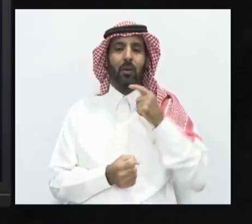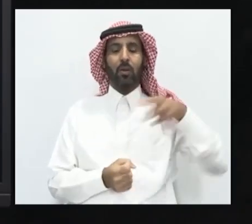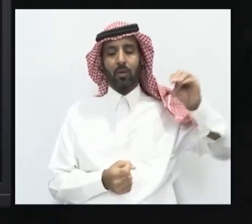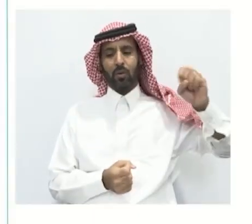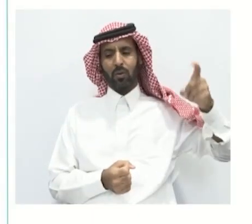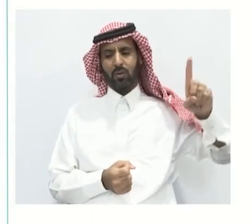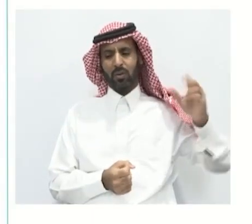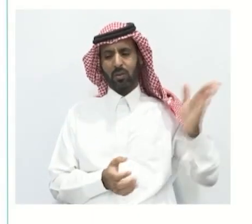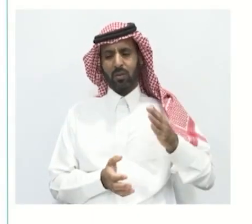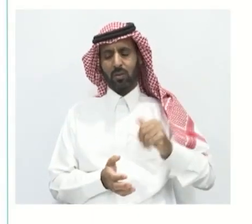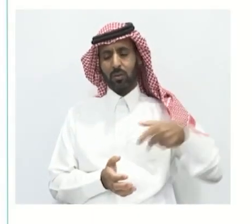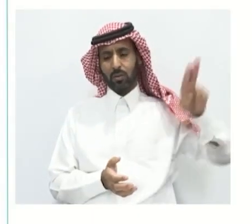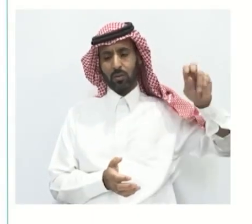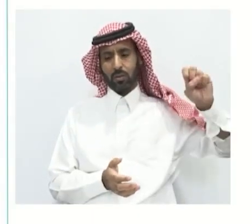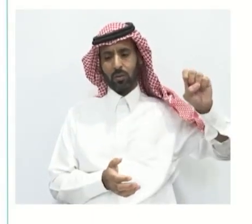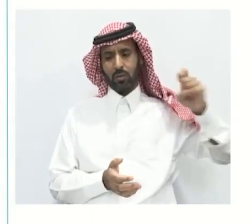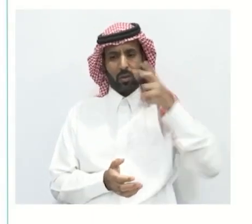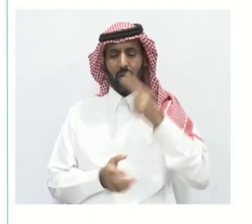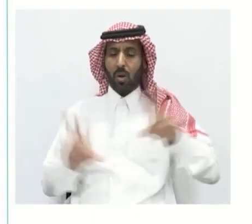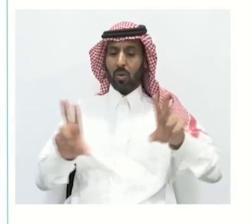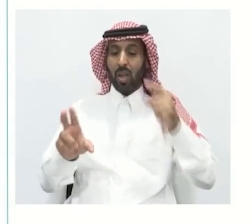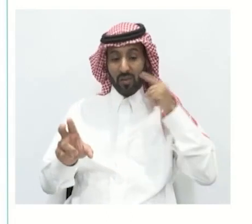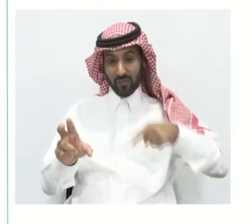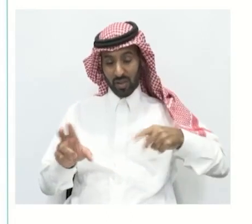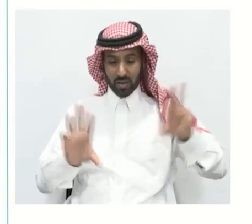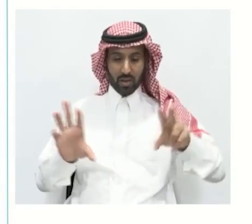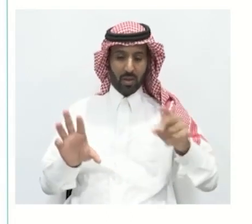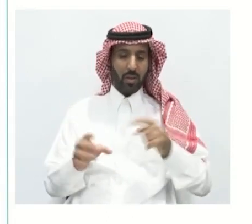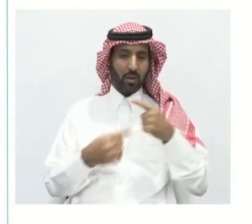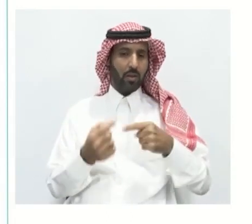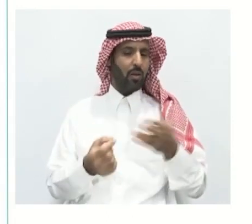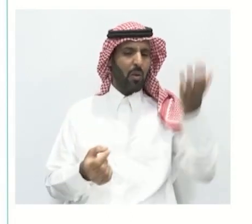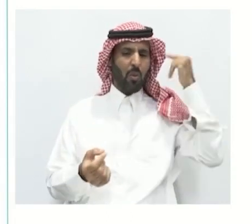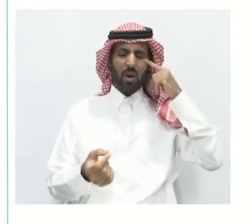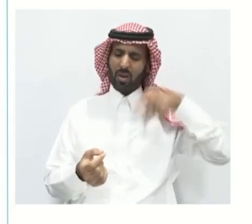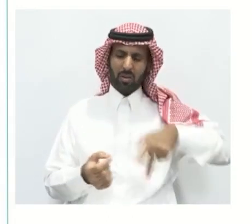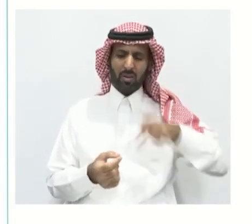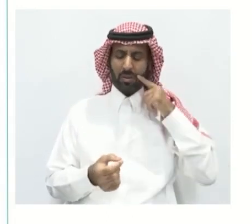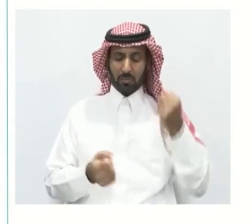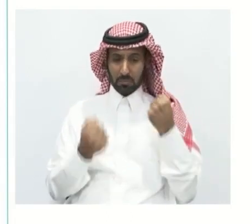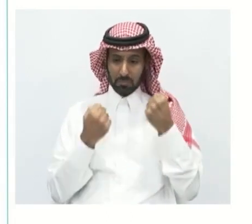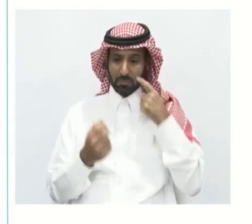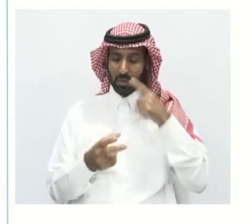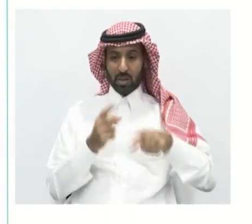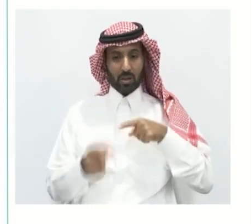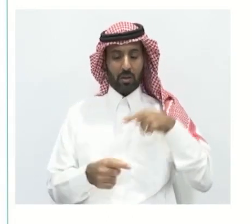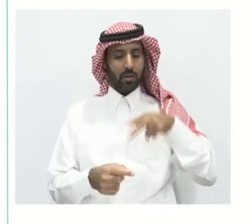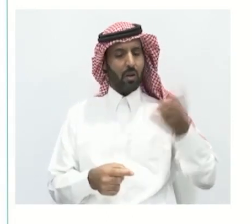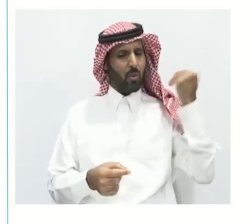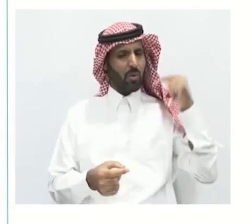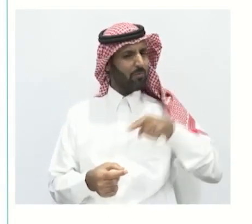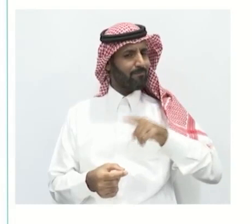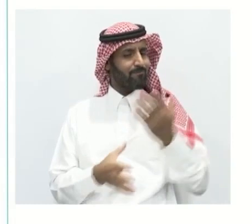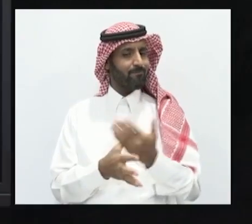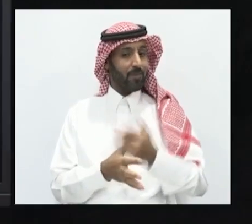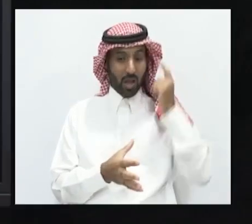would watch TV every day. Then you continue, he didn't used to go to the gym. He didn't used to go to the gym